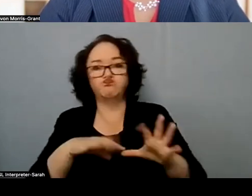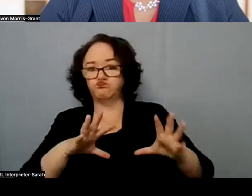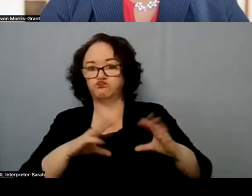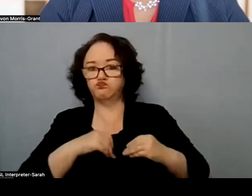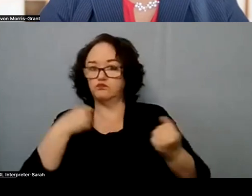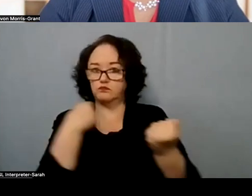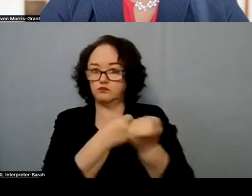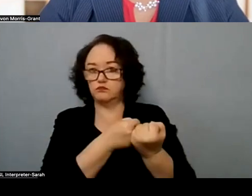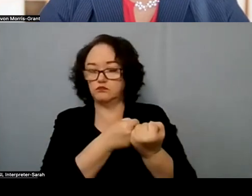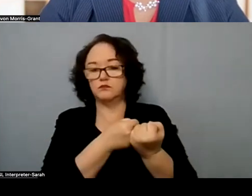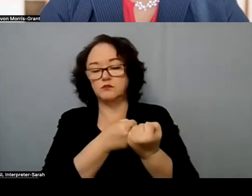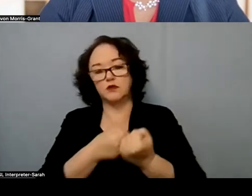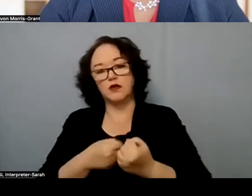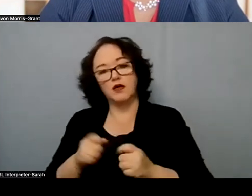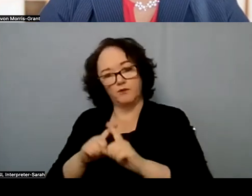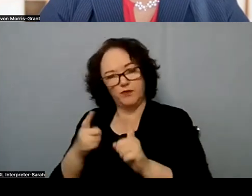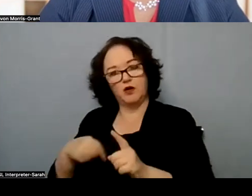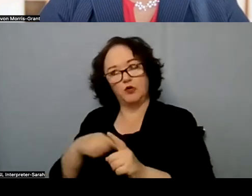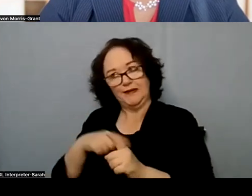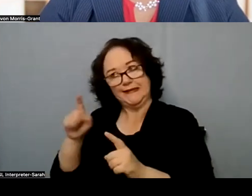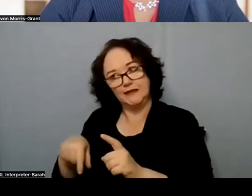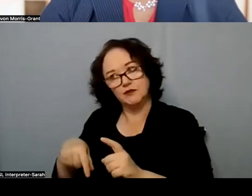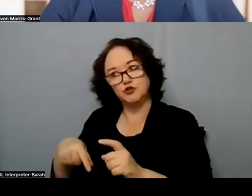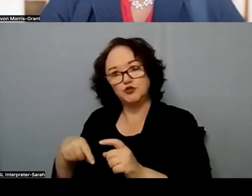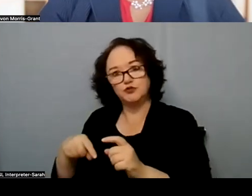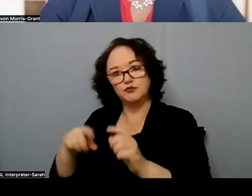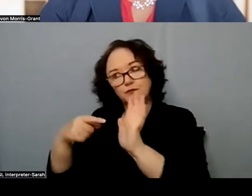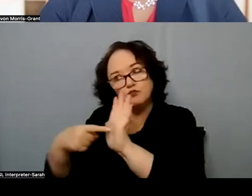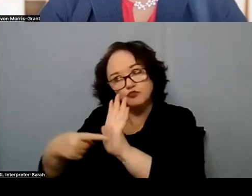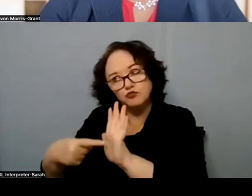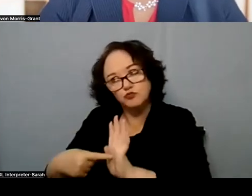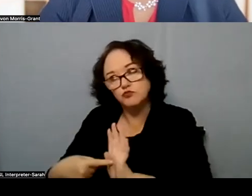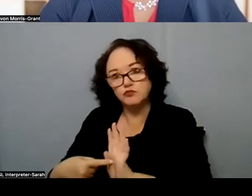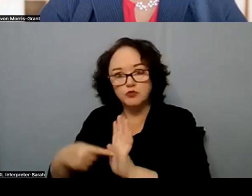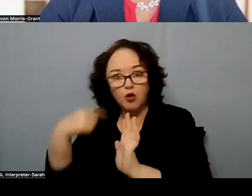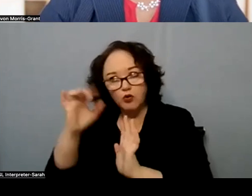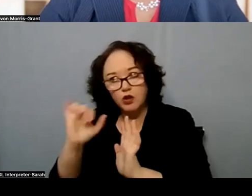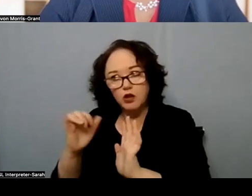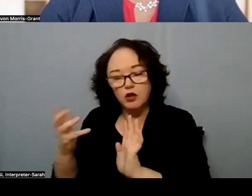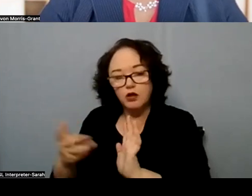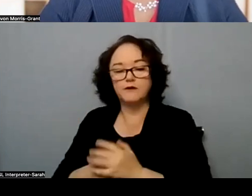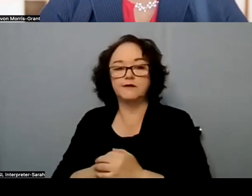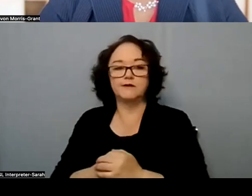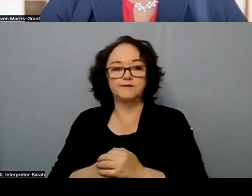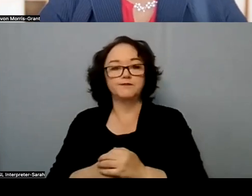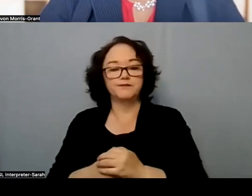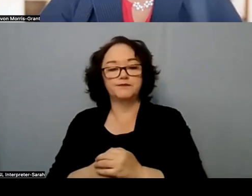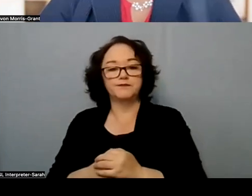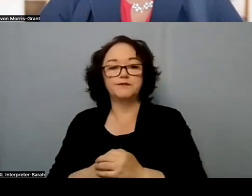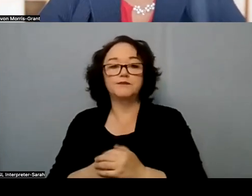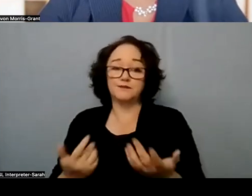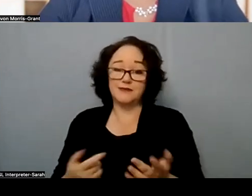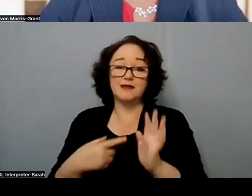be like. So it's a great question. And I think that sometimes you might need to get your fair housing folks involved.